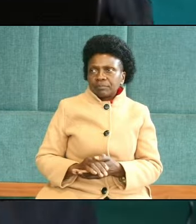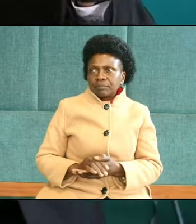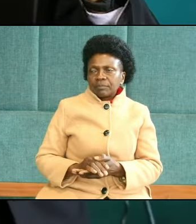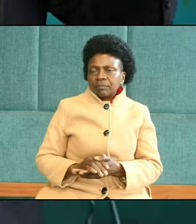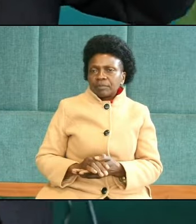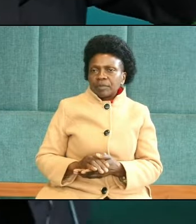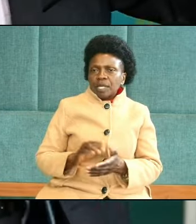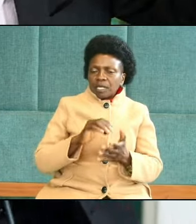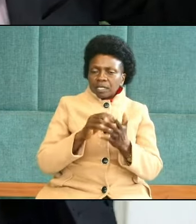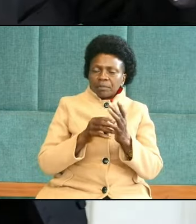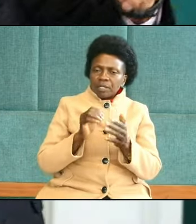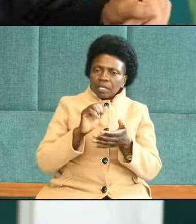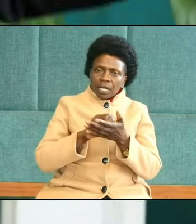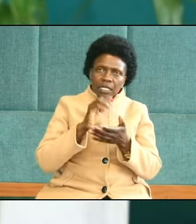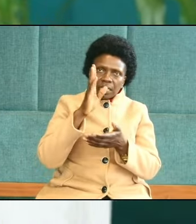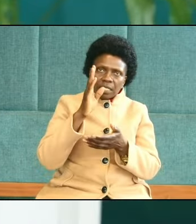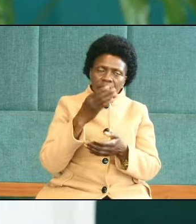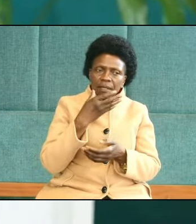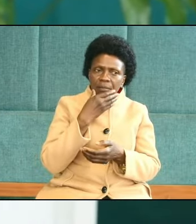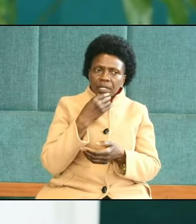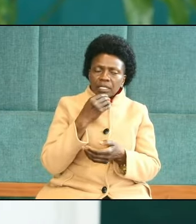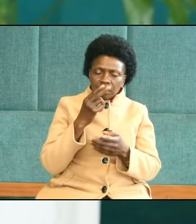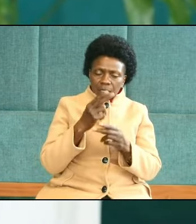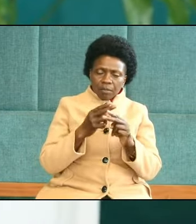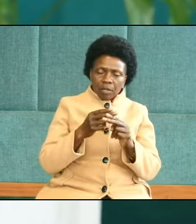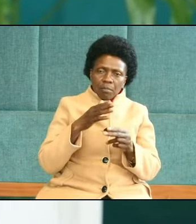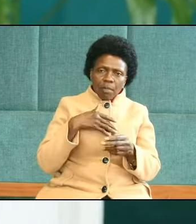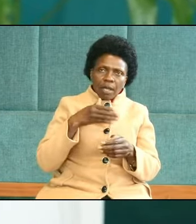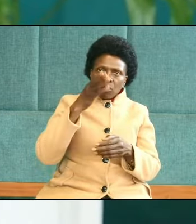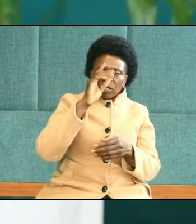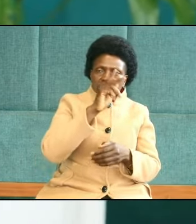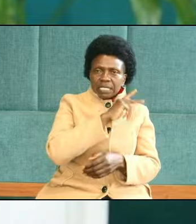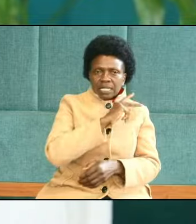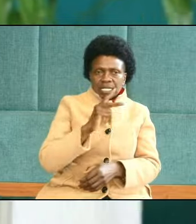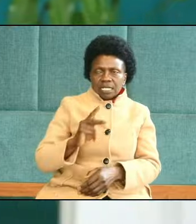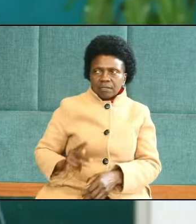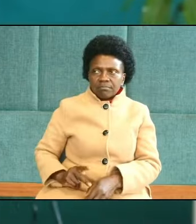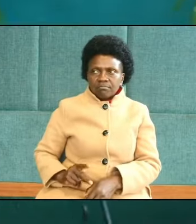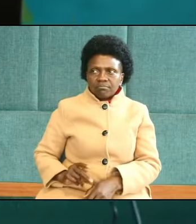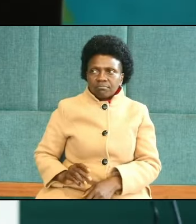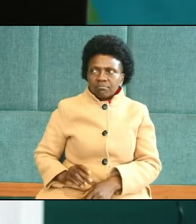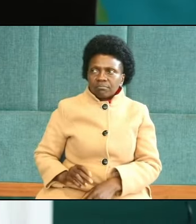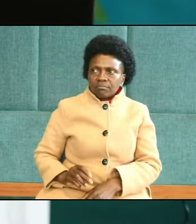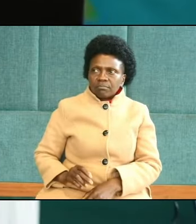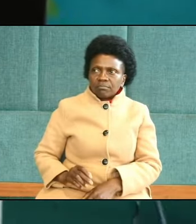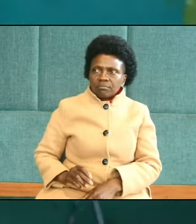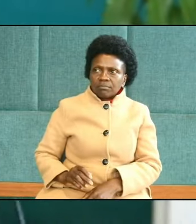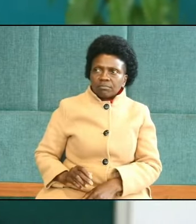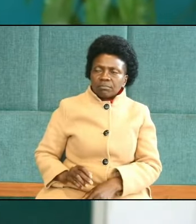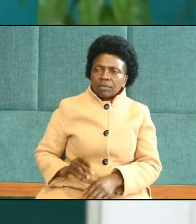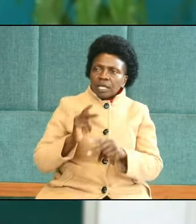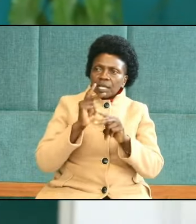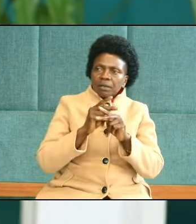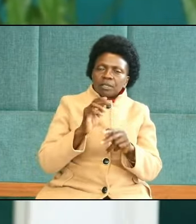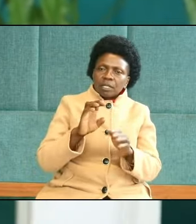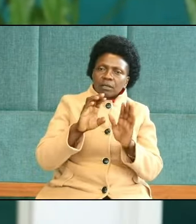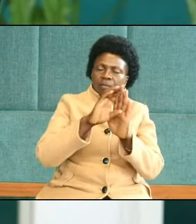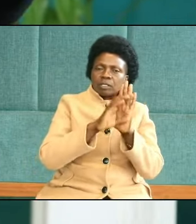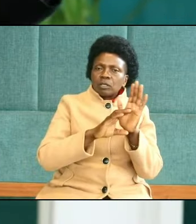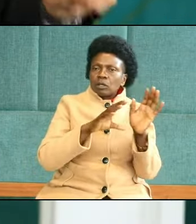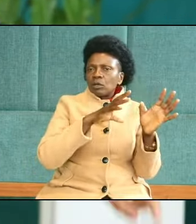this man whose name, my God is king, had forgotten God? Instead of returning to God, he took his family to go